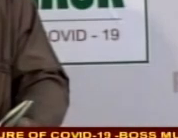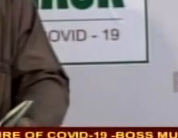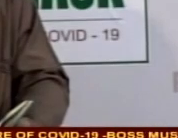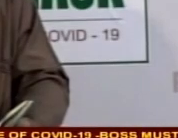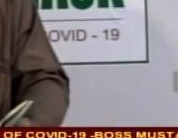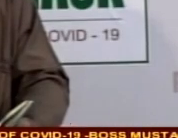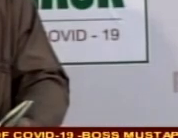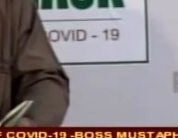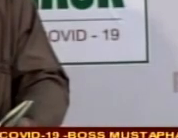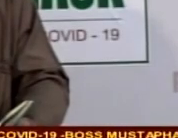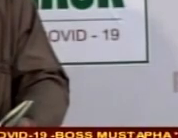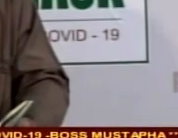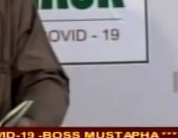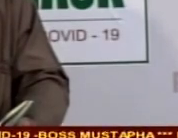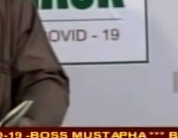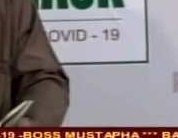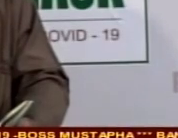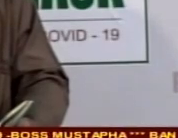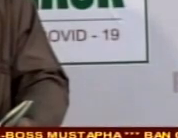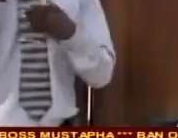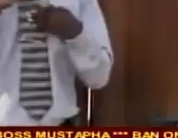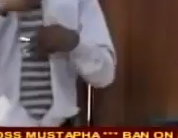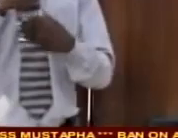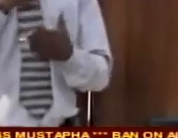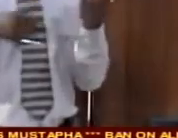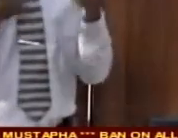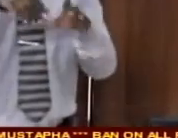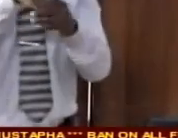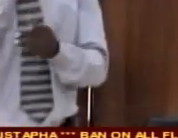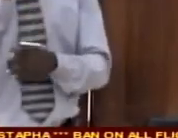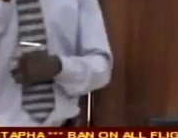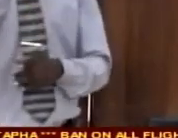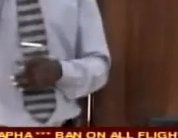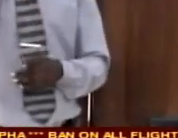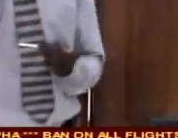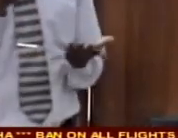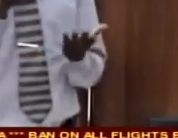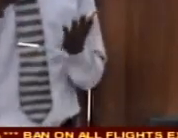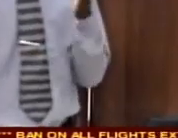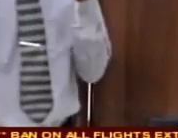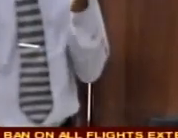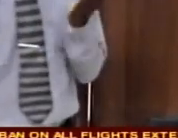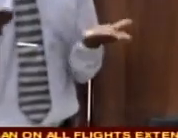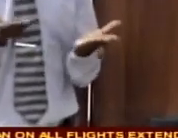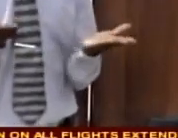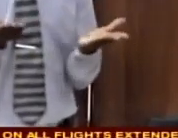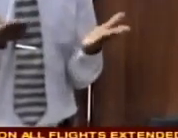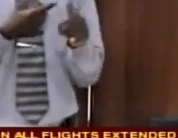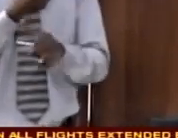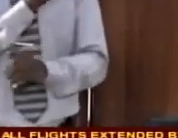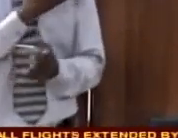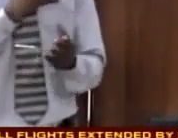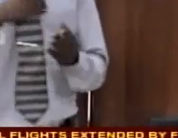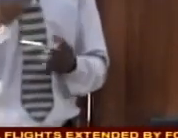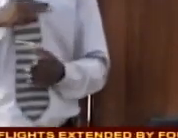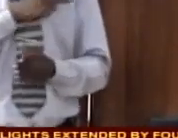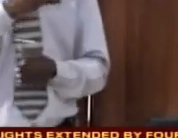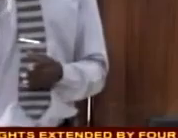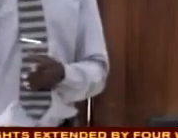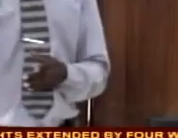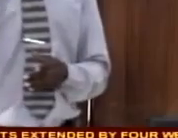far, what do we know about what is happening in Kano, and when should we expect the full report from you as well as the members of the